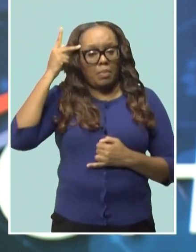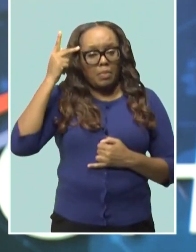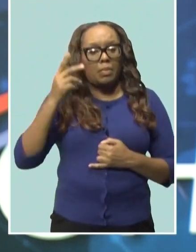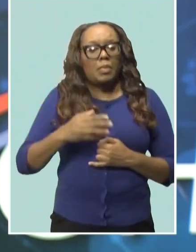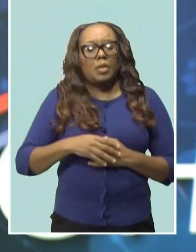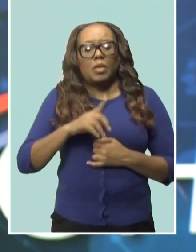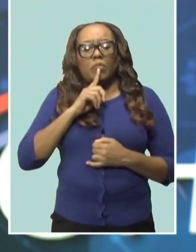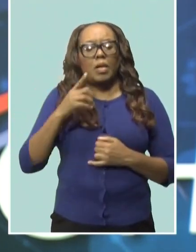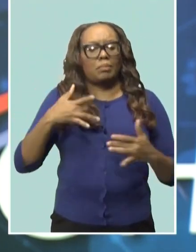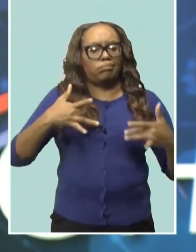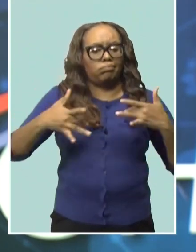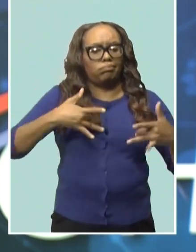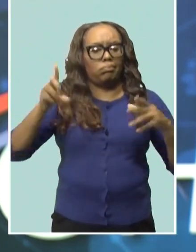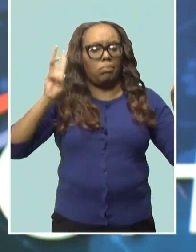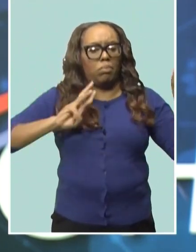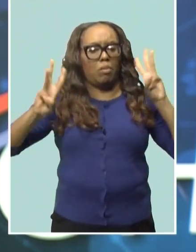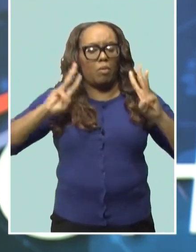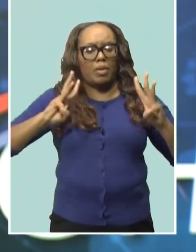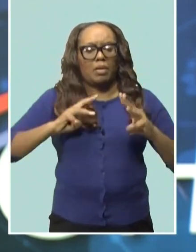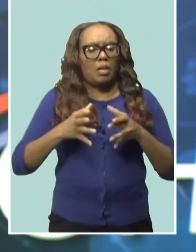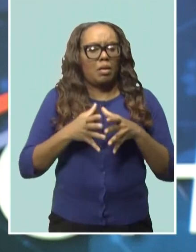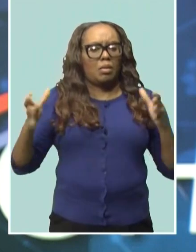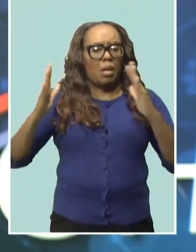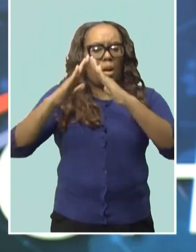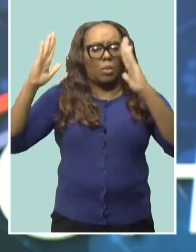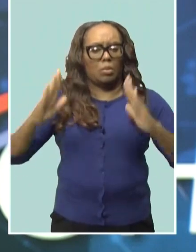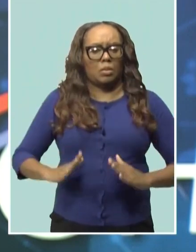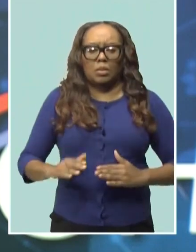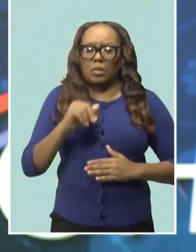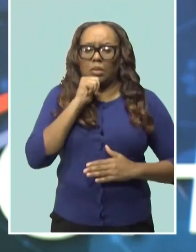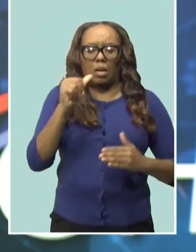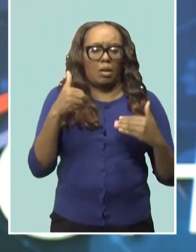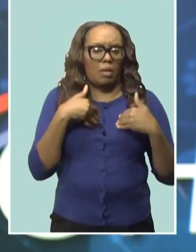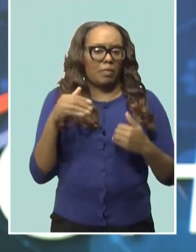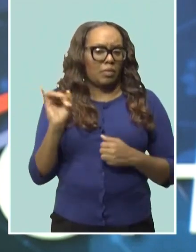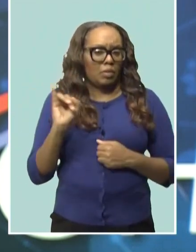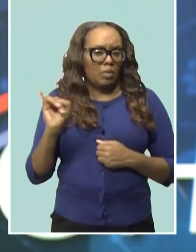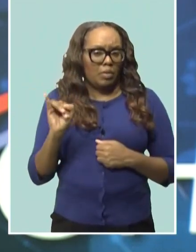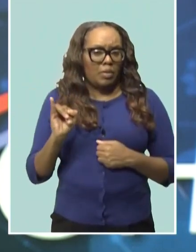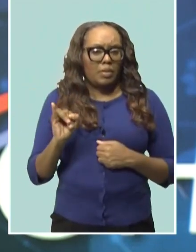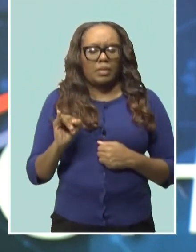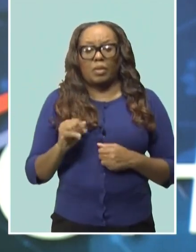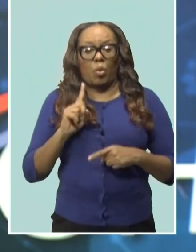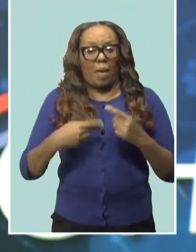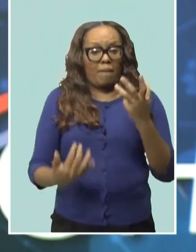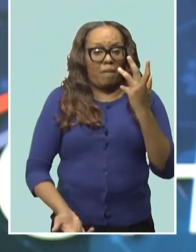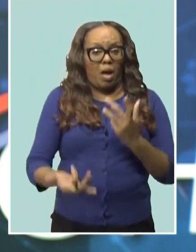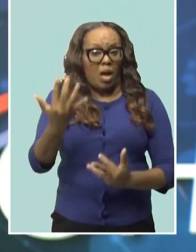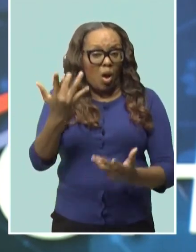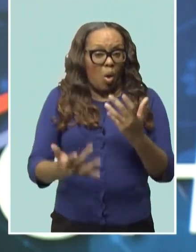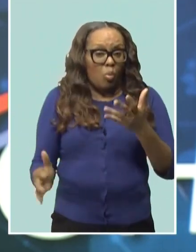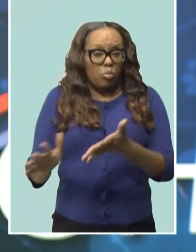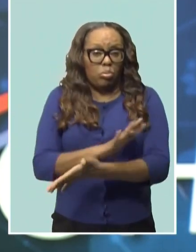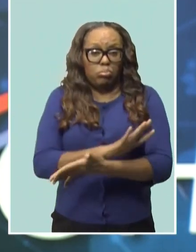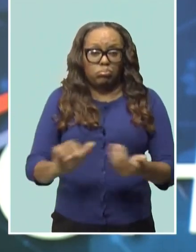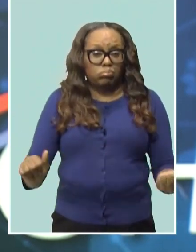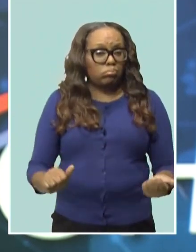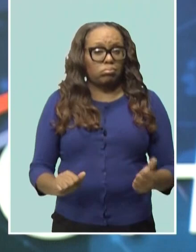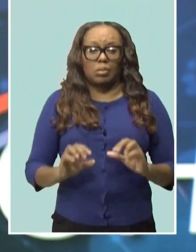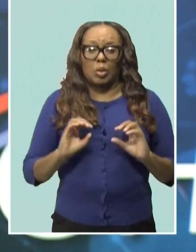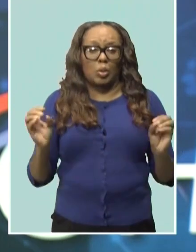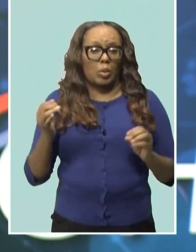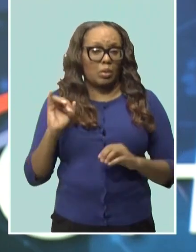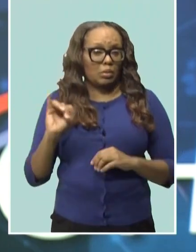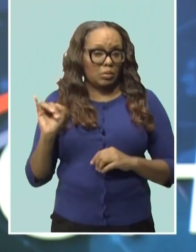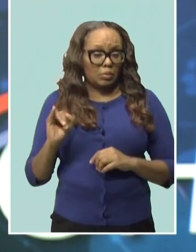has expressed concern about the number of uninsured houses being destroyed by fire. The Prime Minister says Senior Minister Dr. William Duguid has